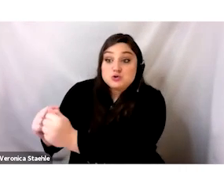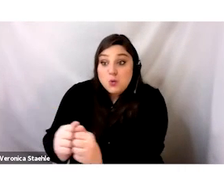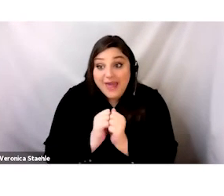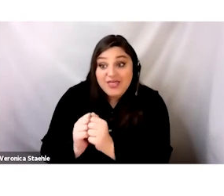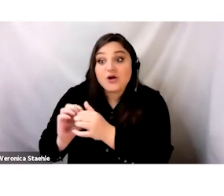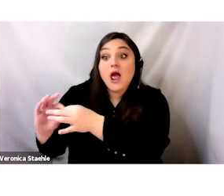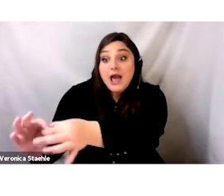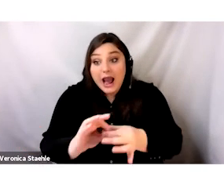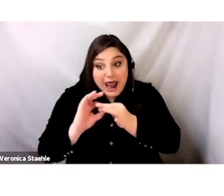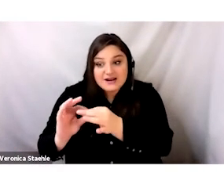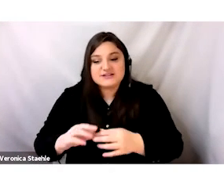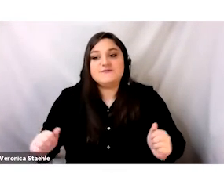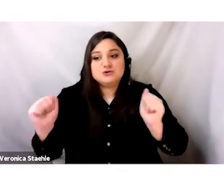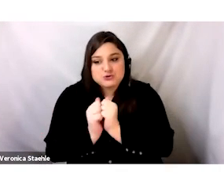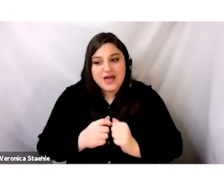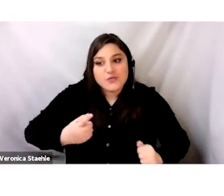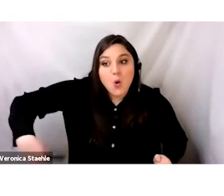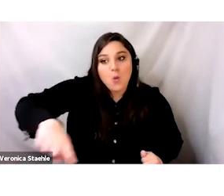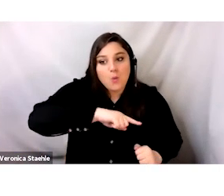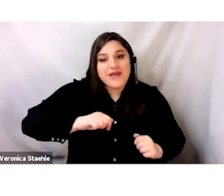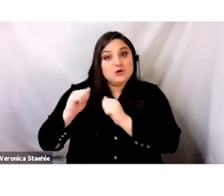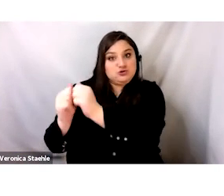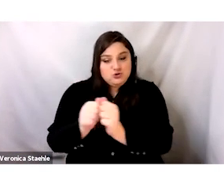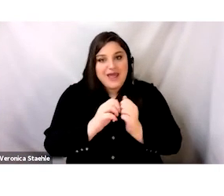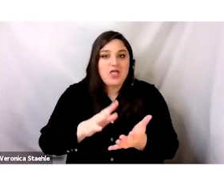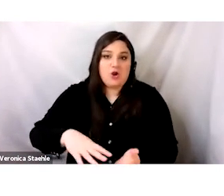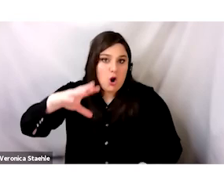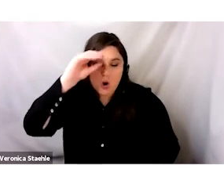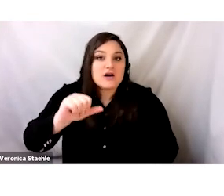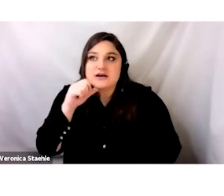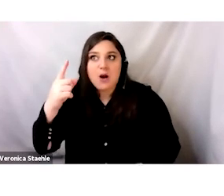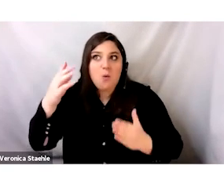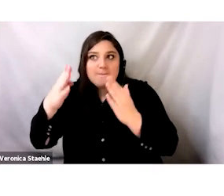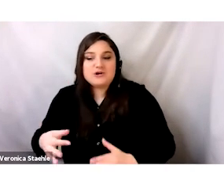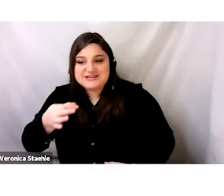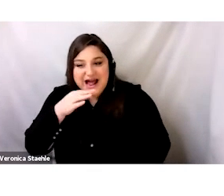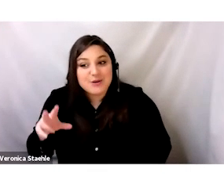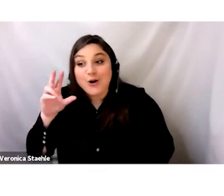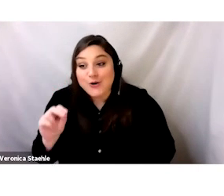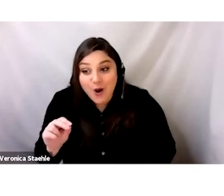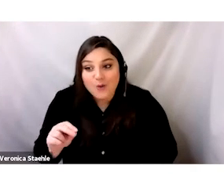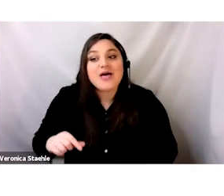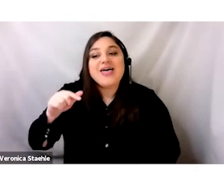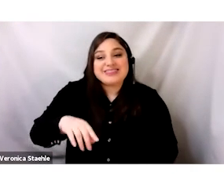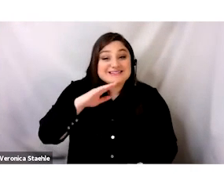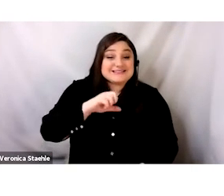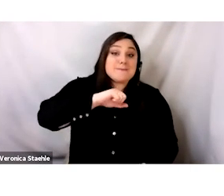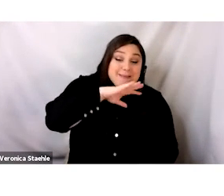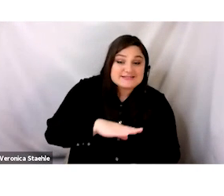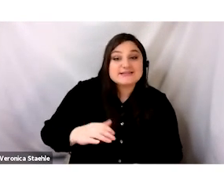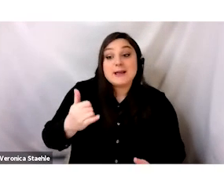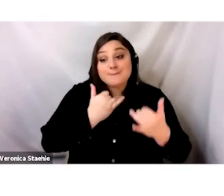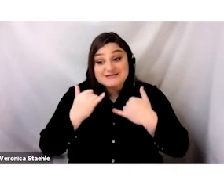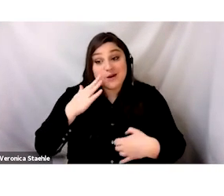all learning while doing this, and it's messy and it's hard and you're going to make mistakes, and that's completely normal. And